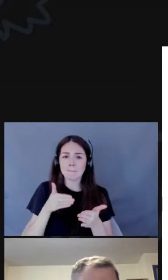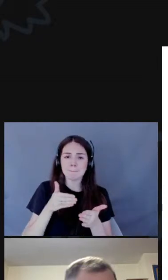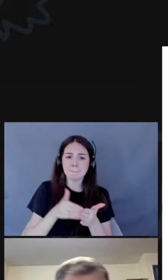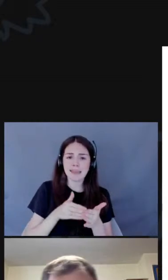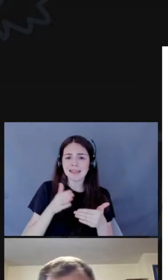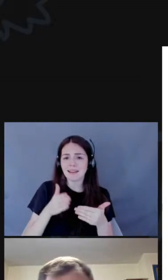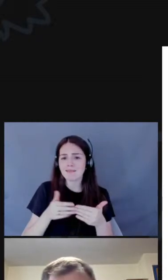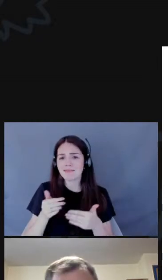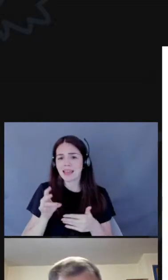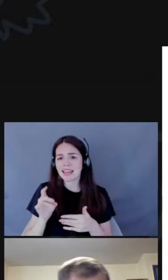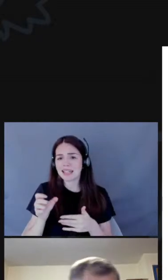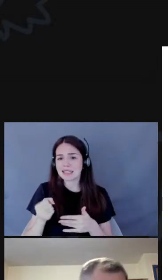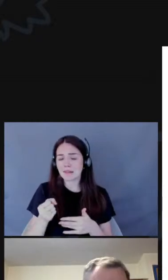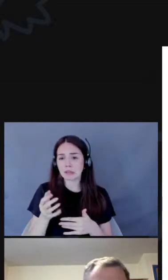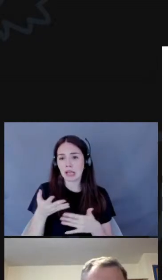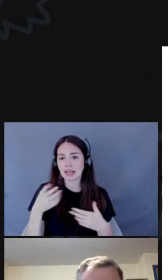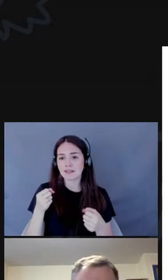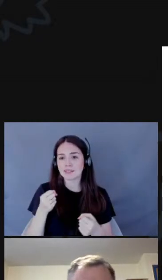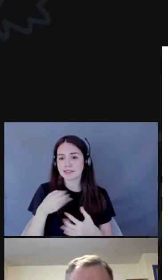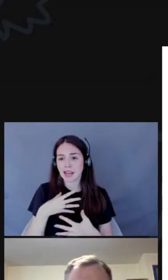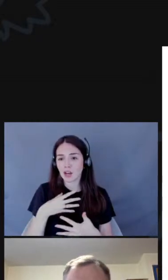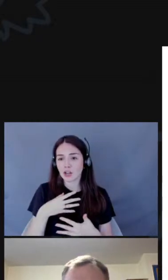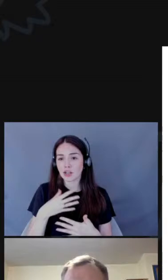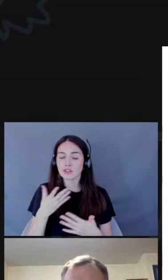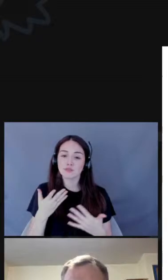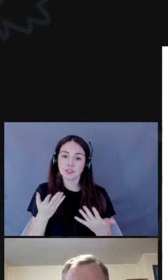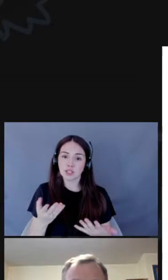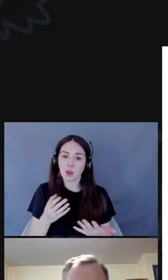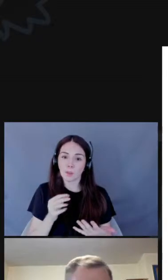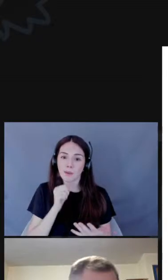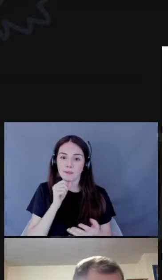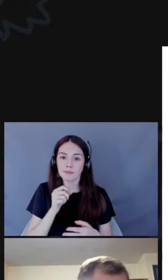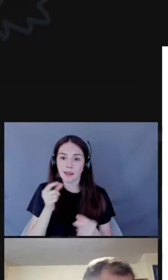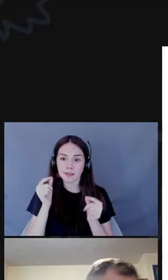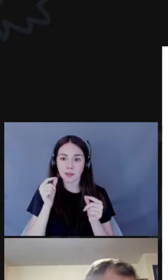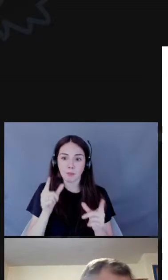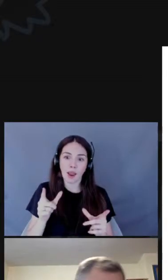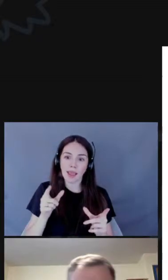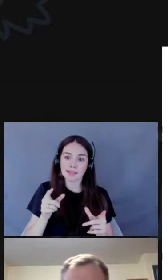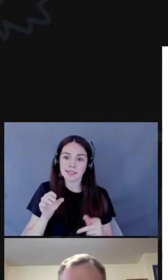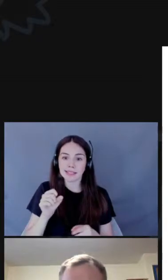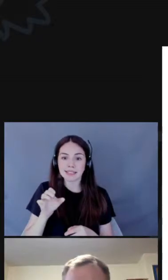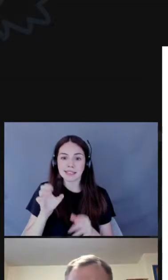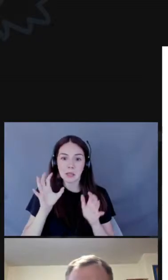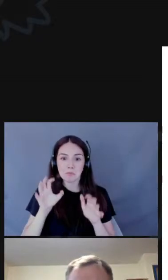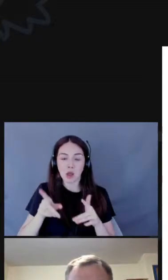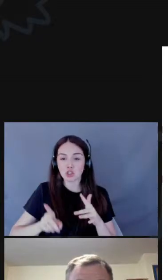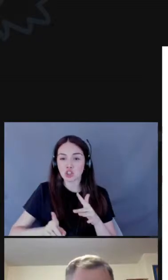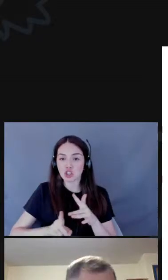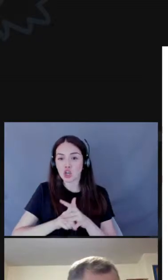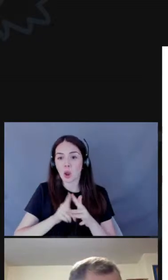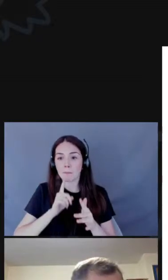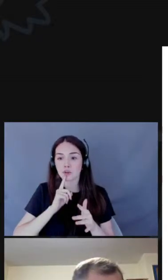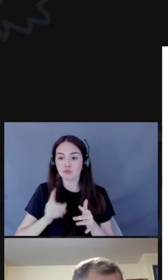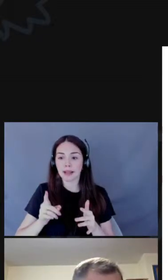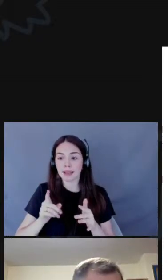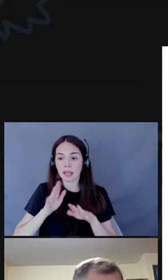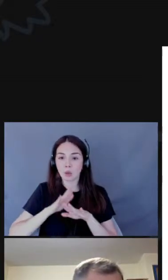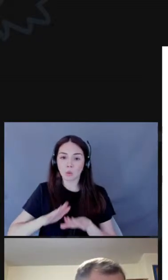It's no wonder that there are sea monsters appearing in kind of bucolic country